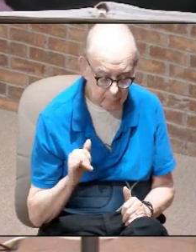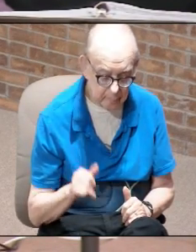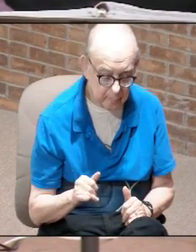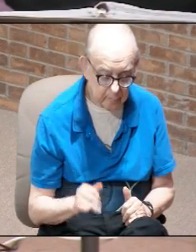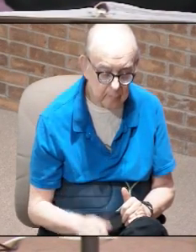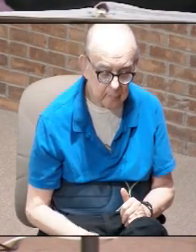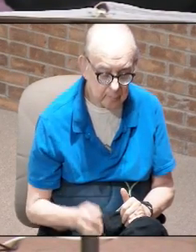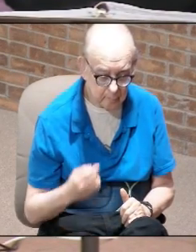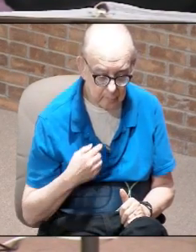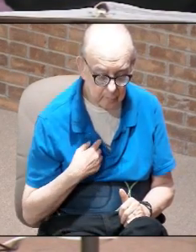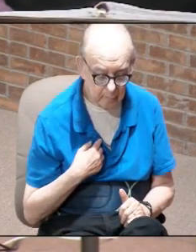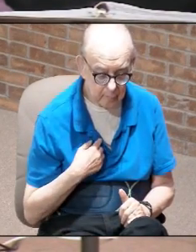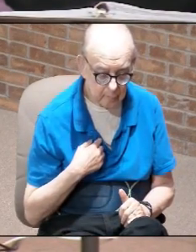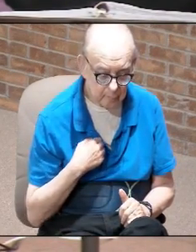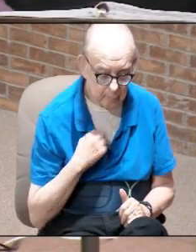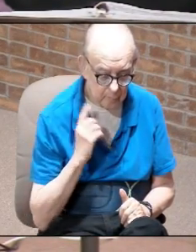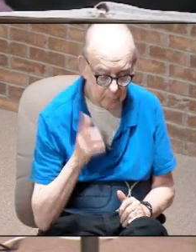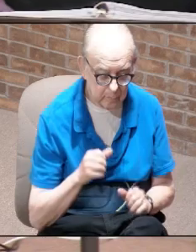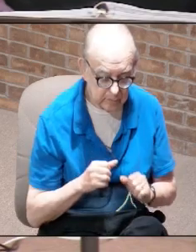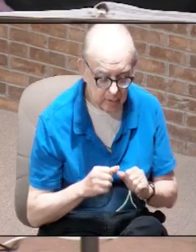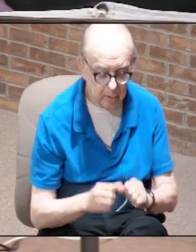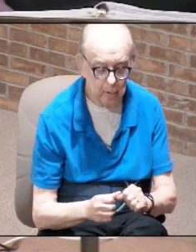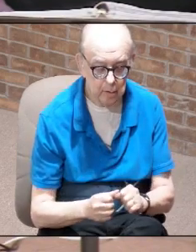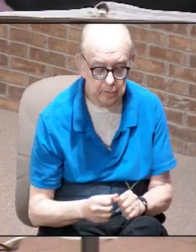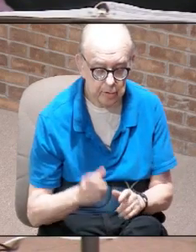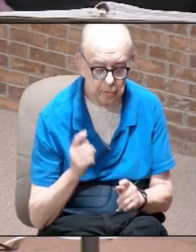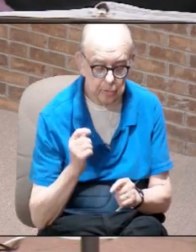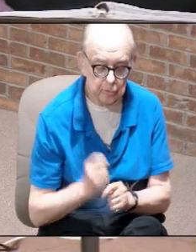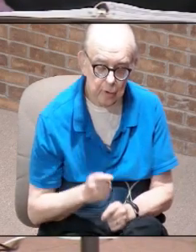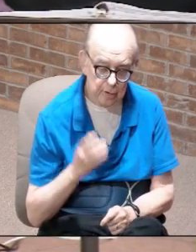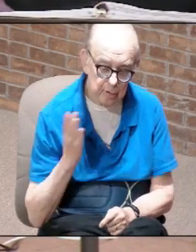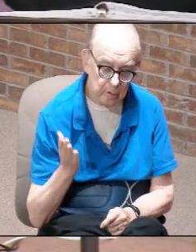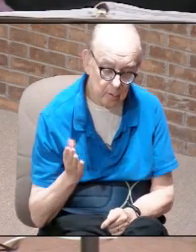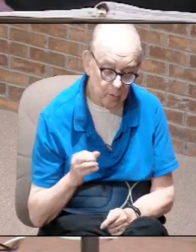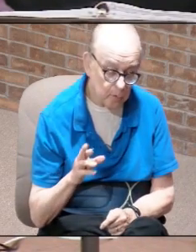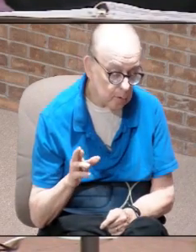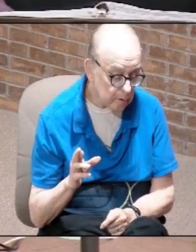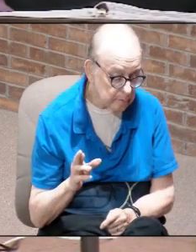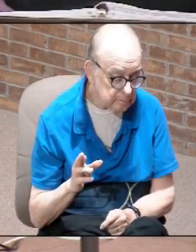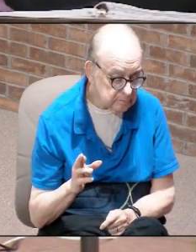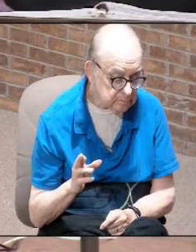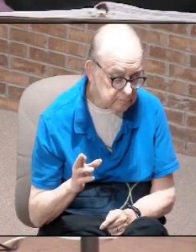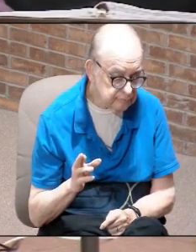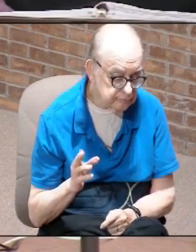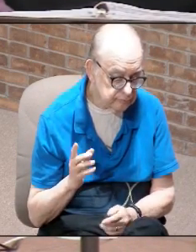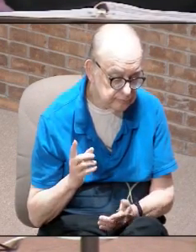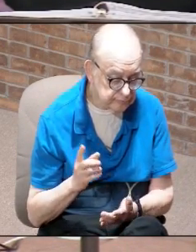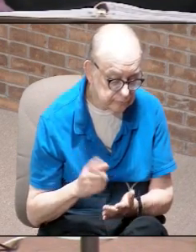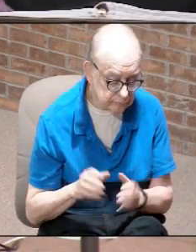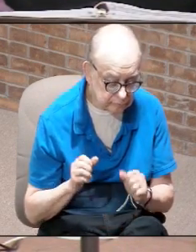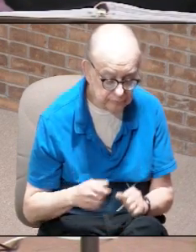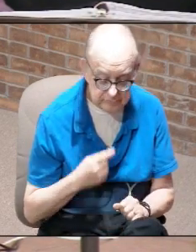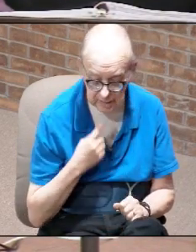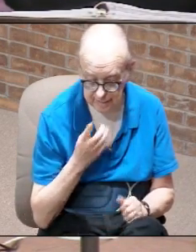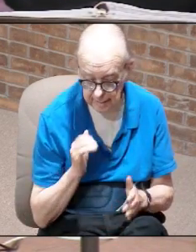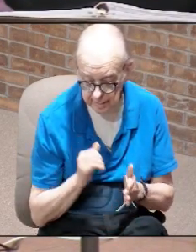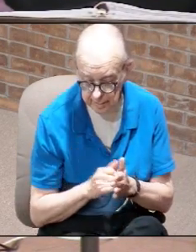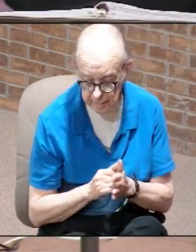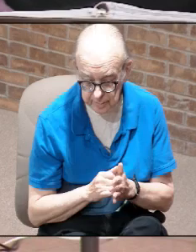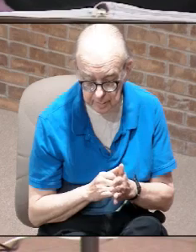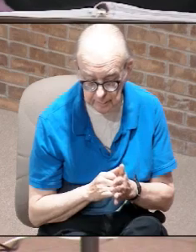yes, I'm going to continue to trust you. Or what I can say is